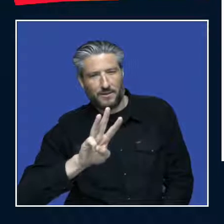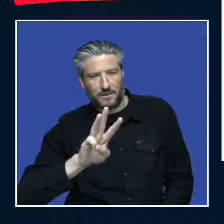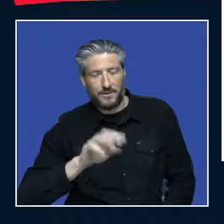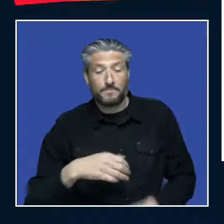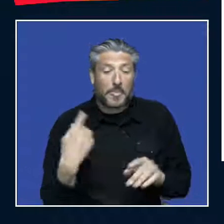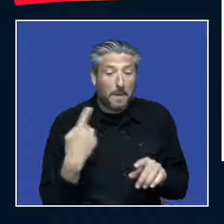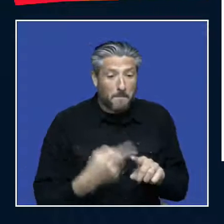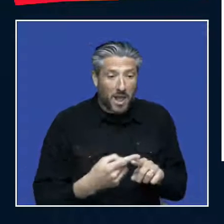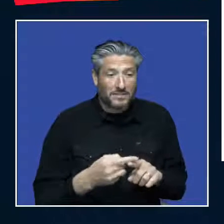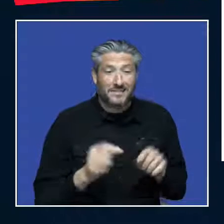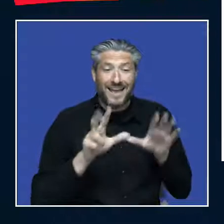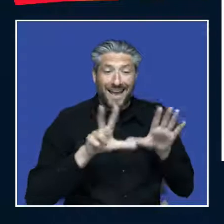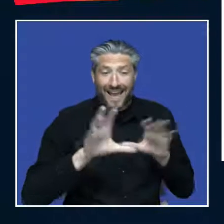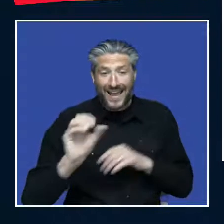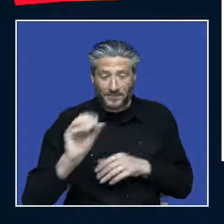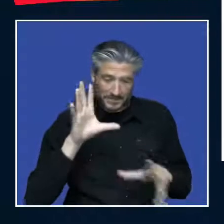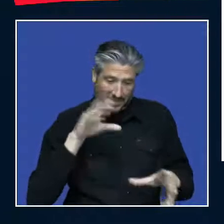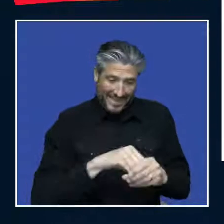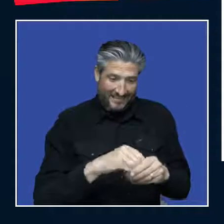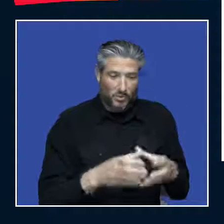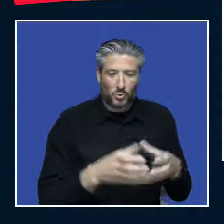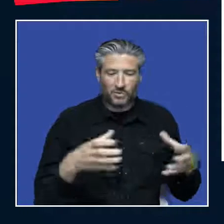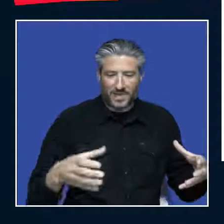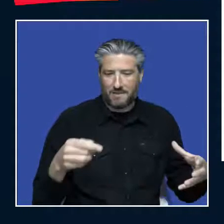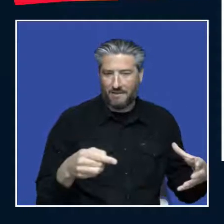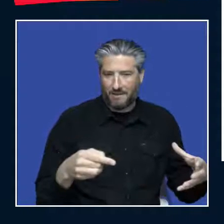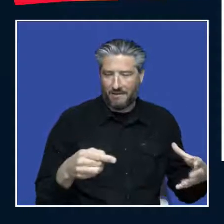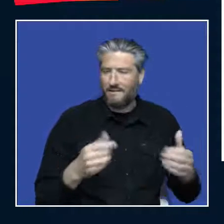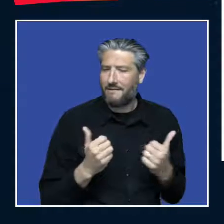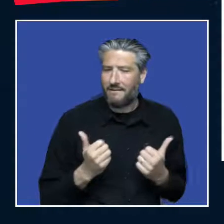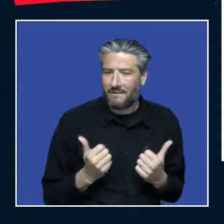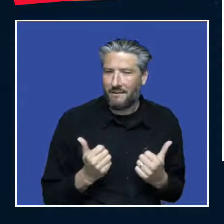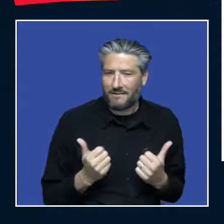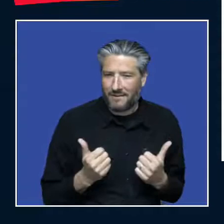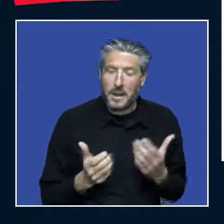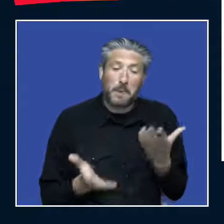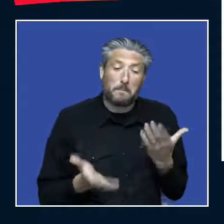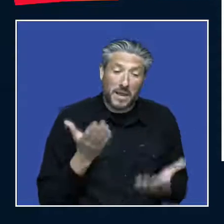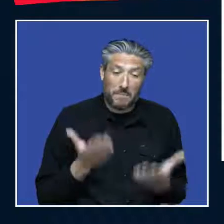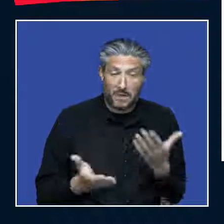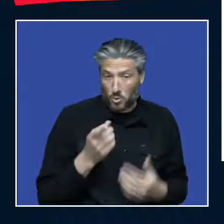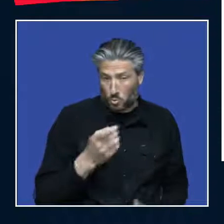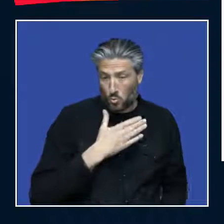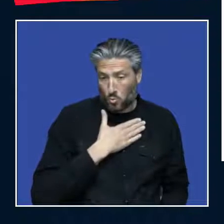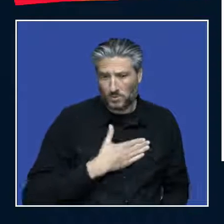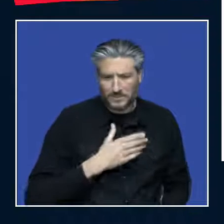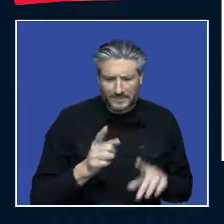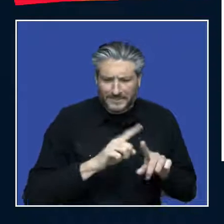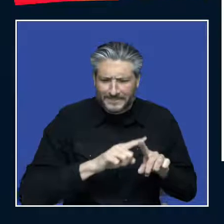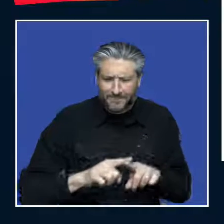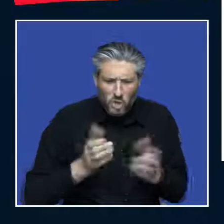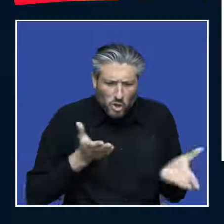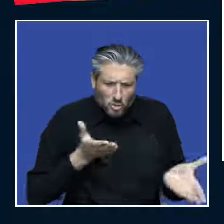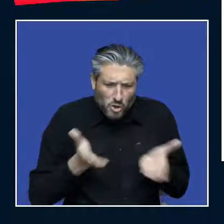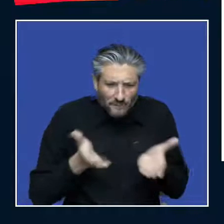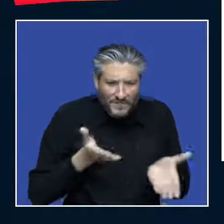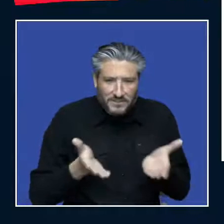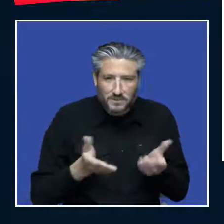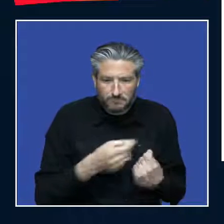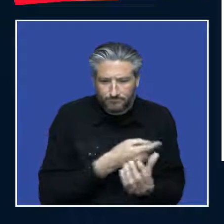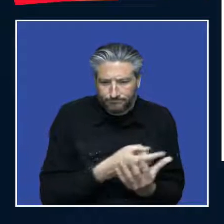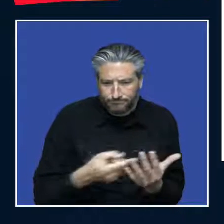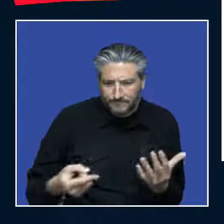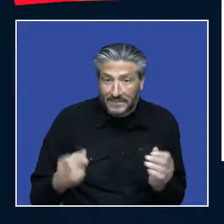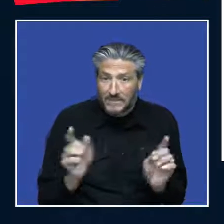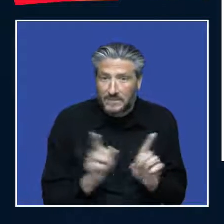you are using microservices and you need multiple microservices to be tested with each other. So they can all be run